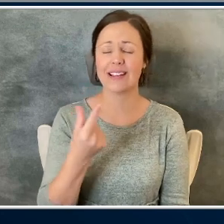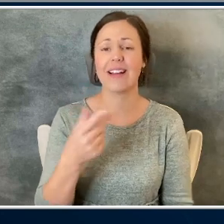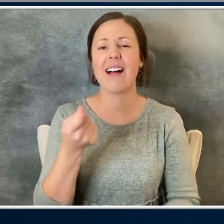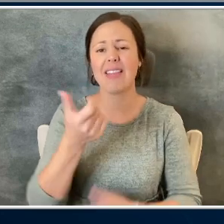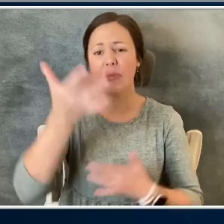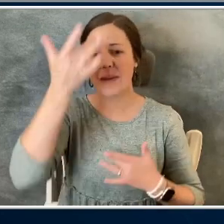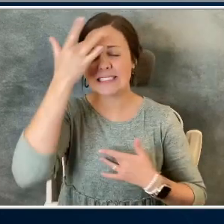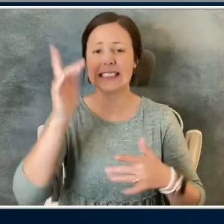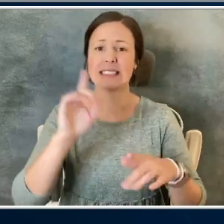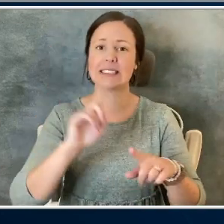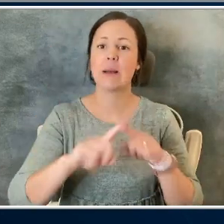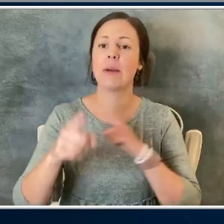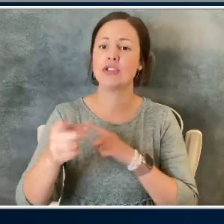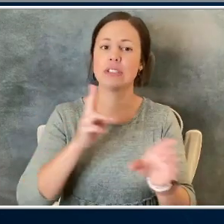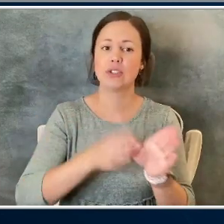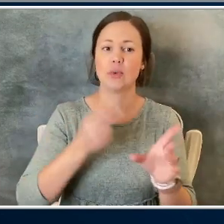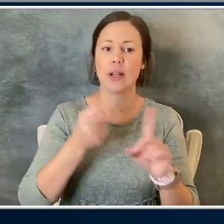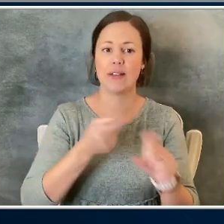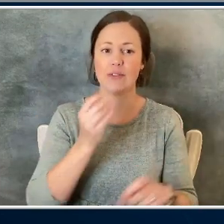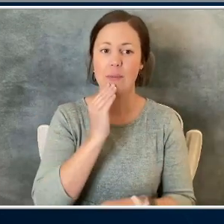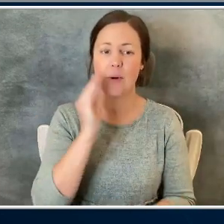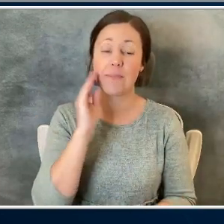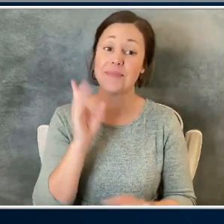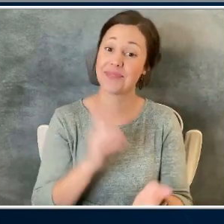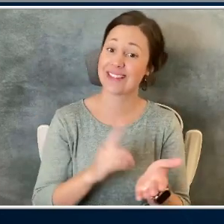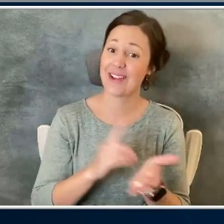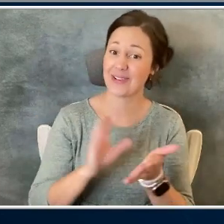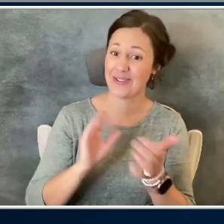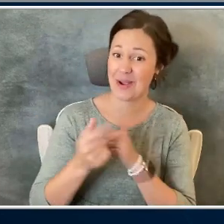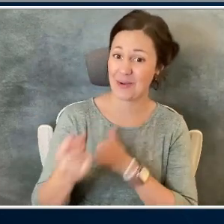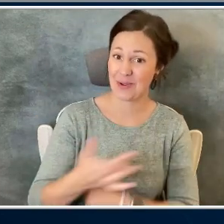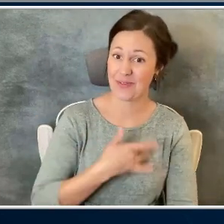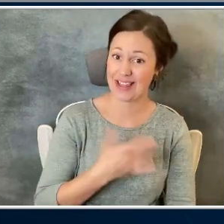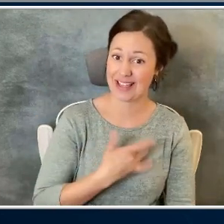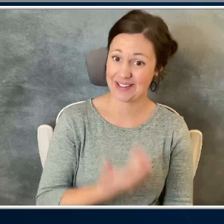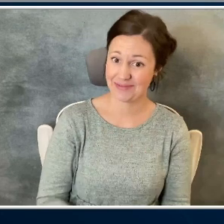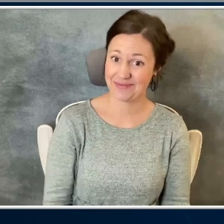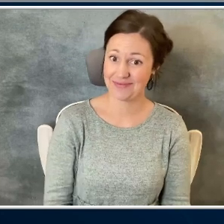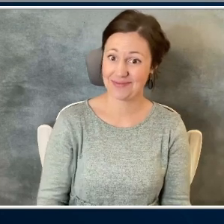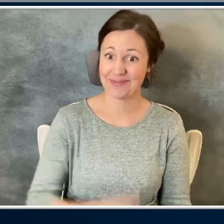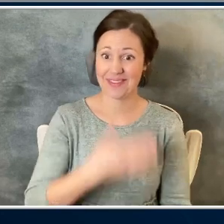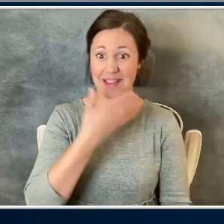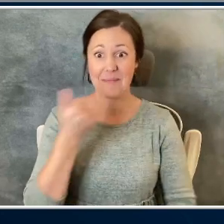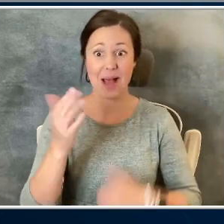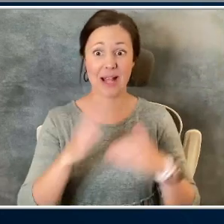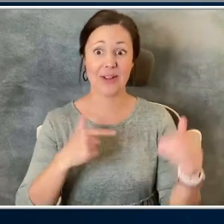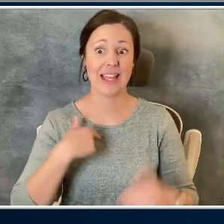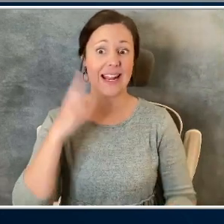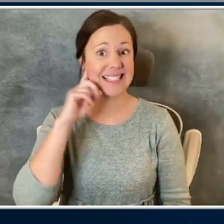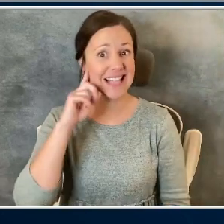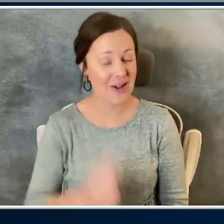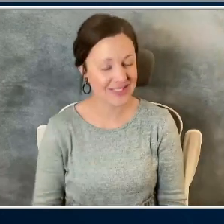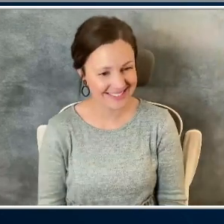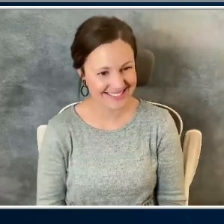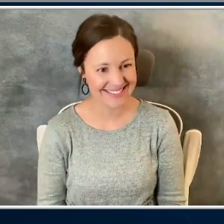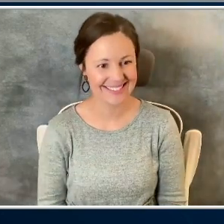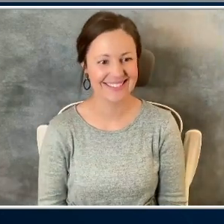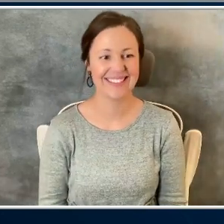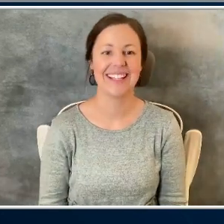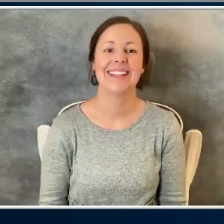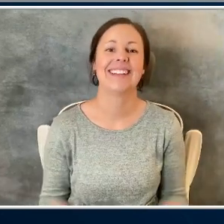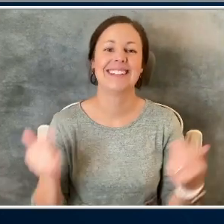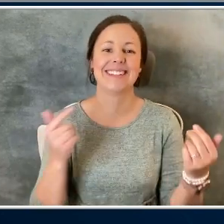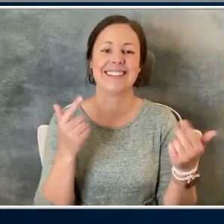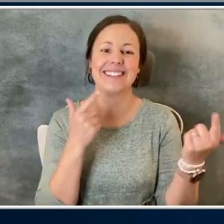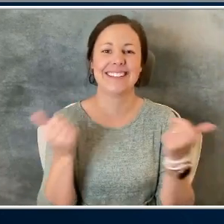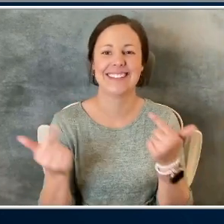home. Dr. Holding, how are you feeling? Better than I sound. That's a good voice.